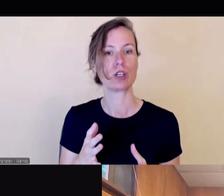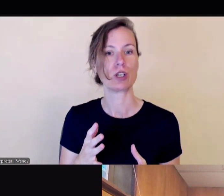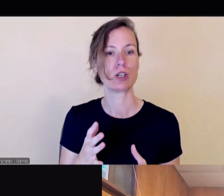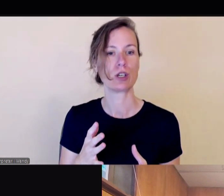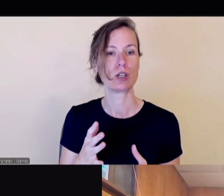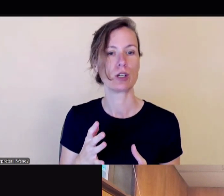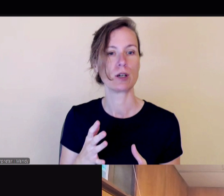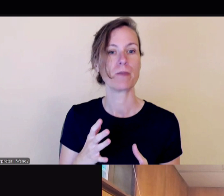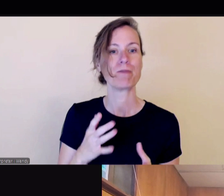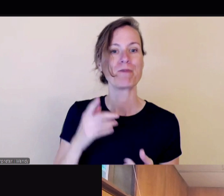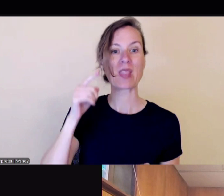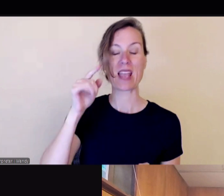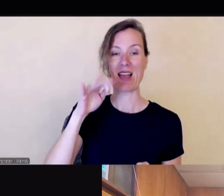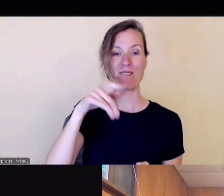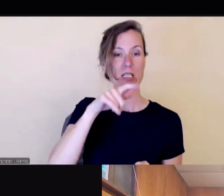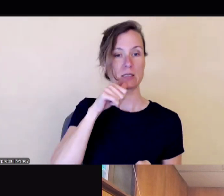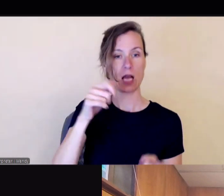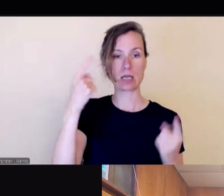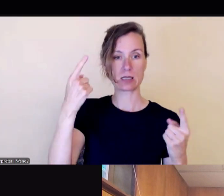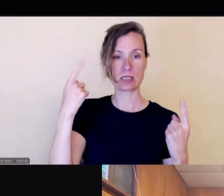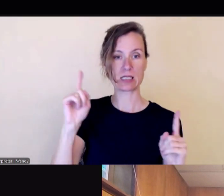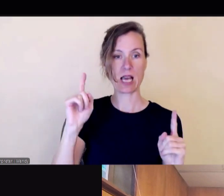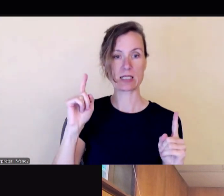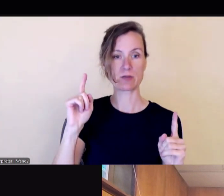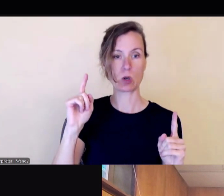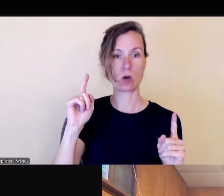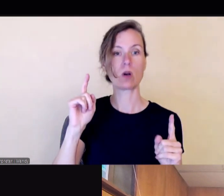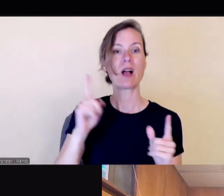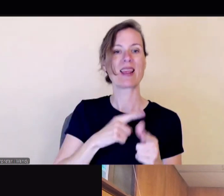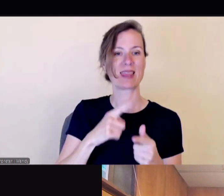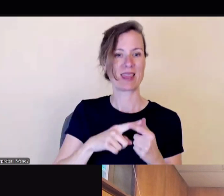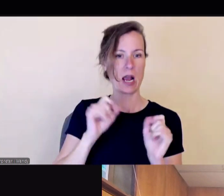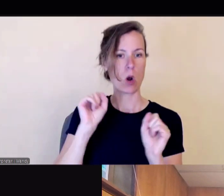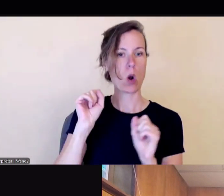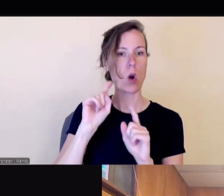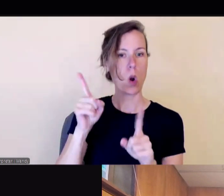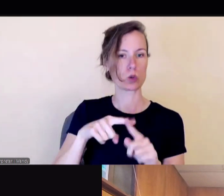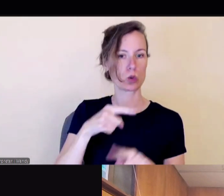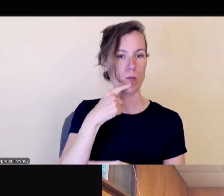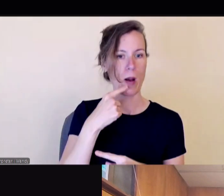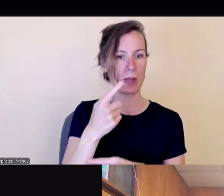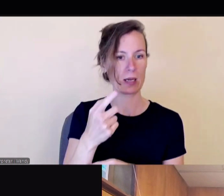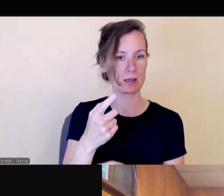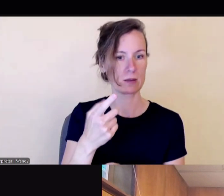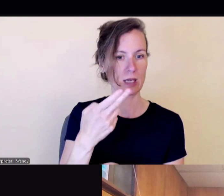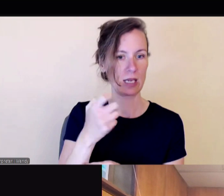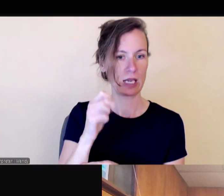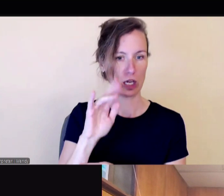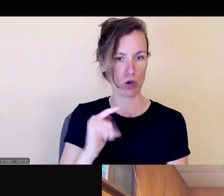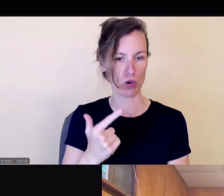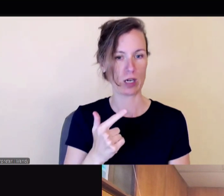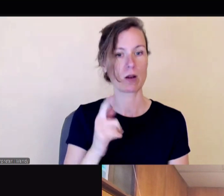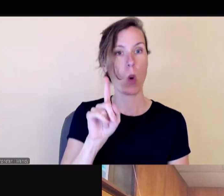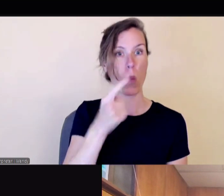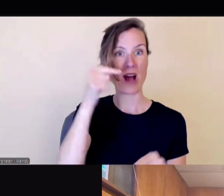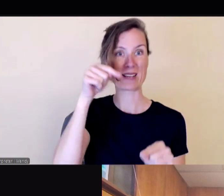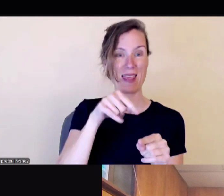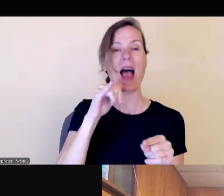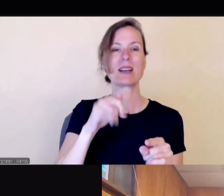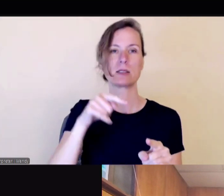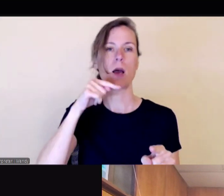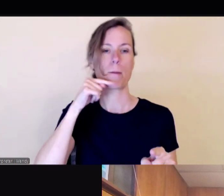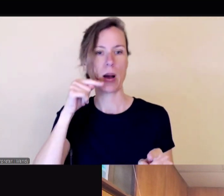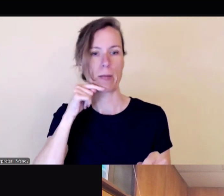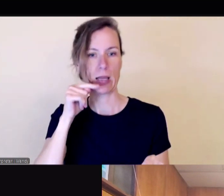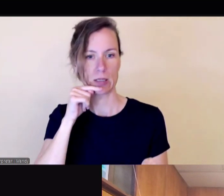But before the stage of public hearing, we're prohibited by law to disclose any information aside from the two parties involved.